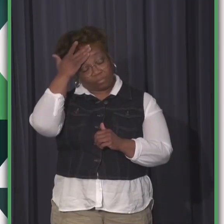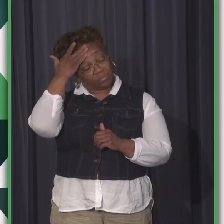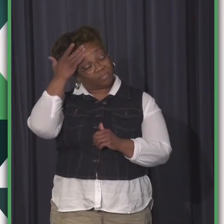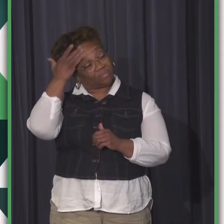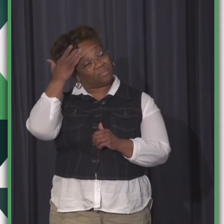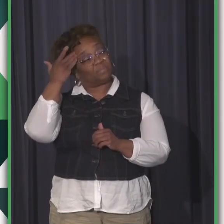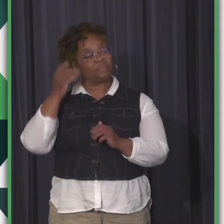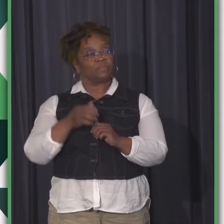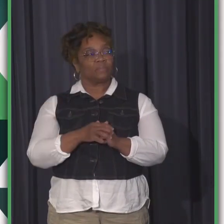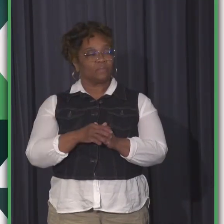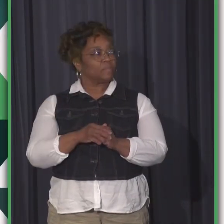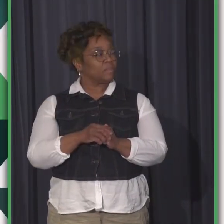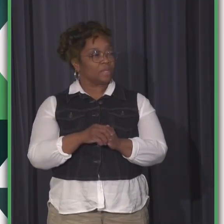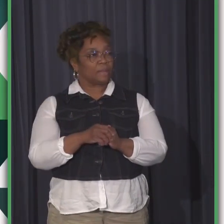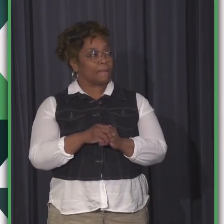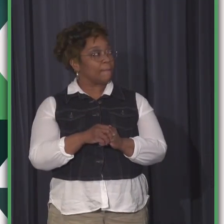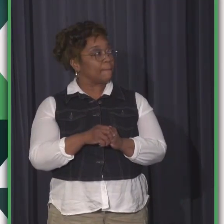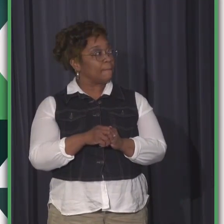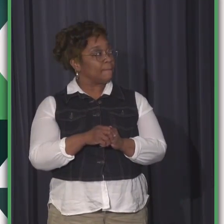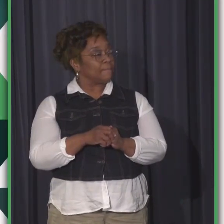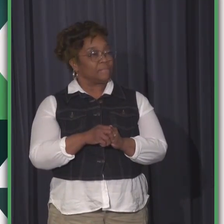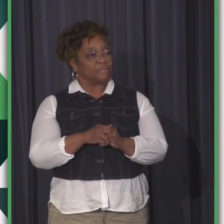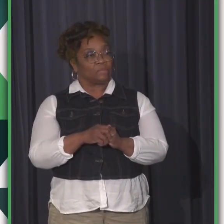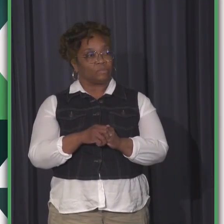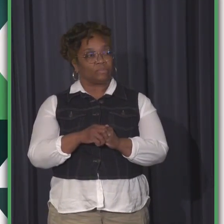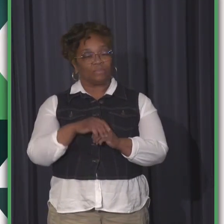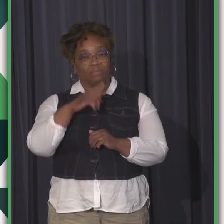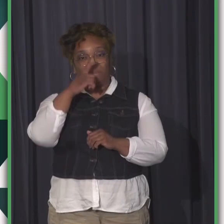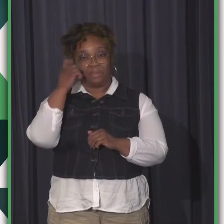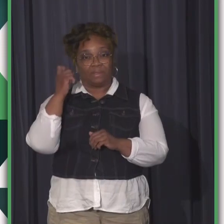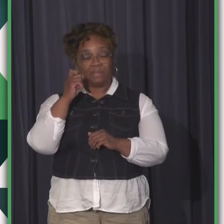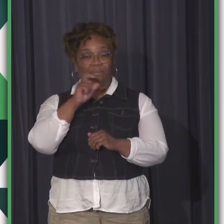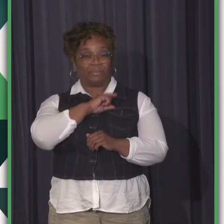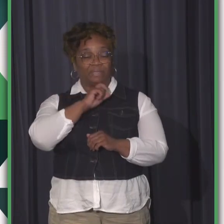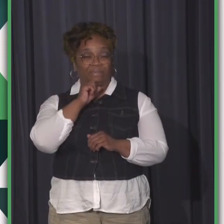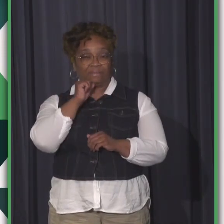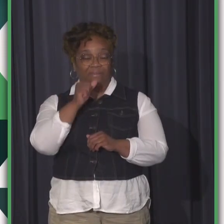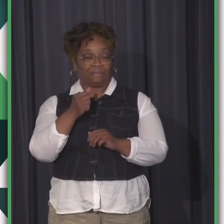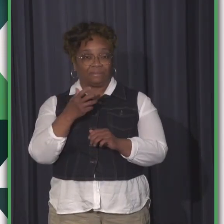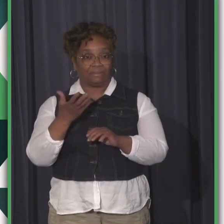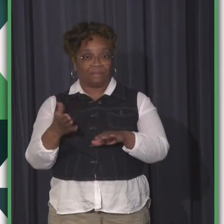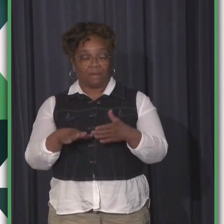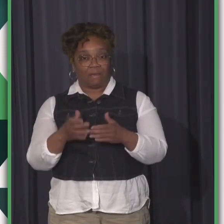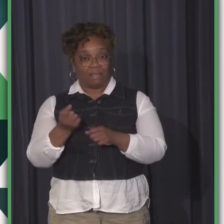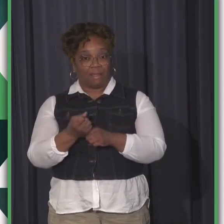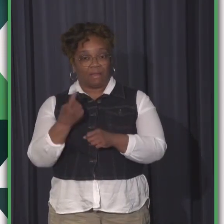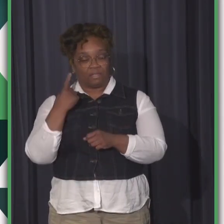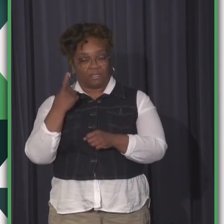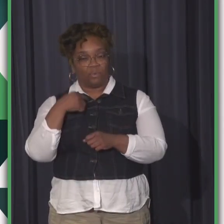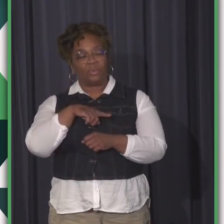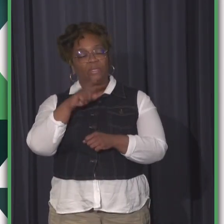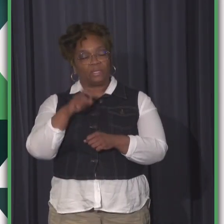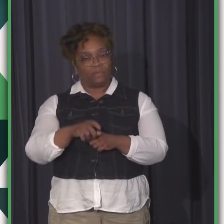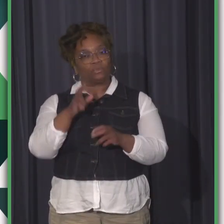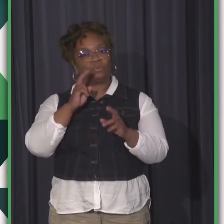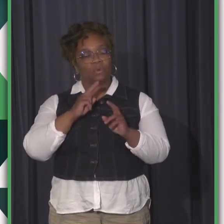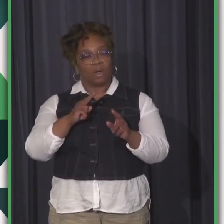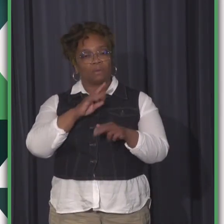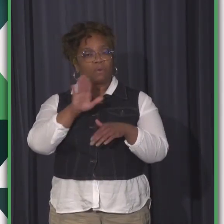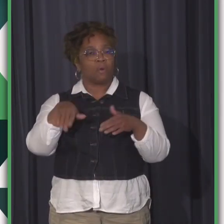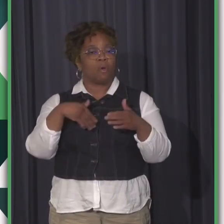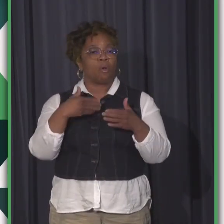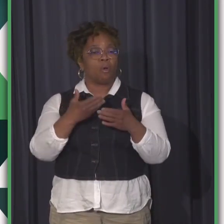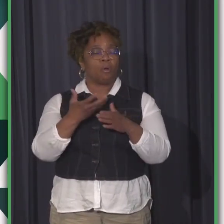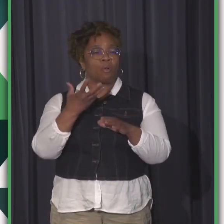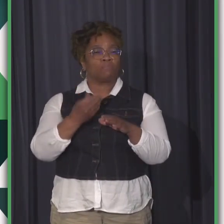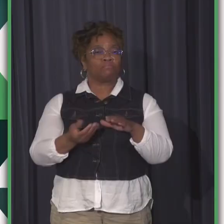Let's not forget, just because we didn't have somebody fallen in last year, to not honor the all fallen. Many have not